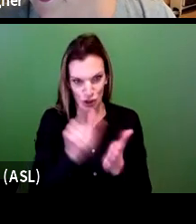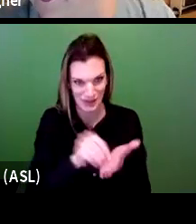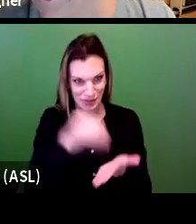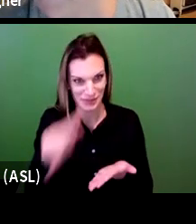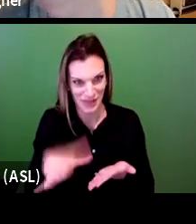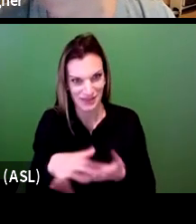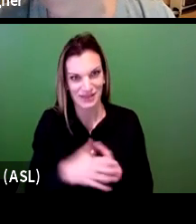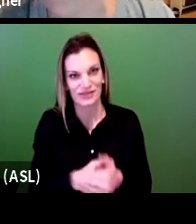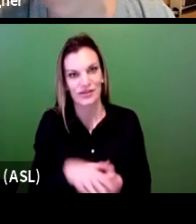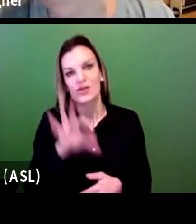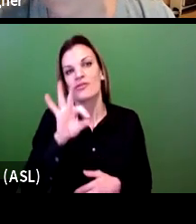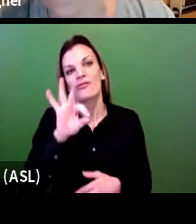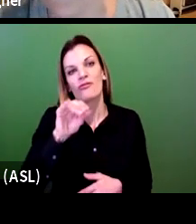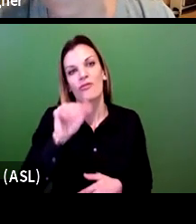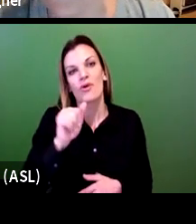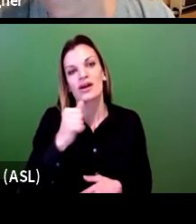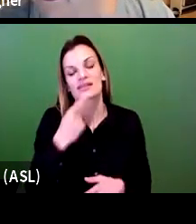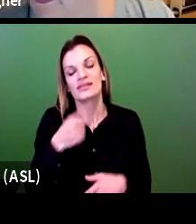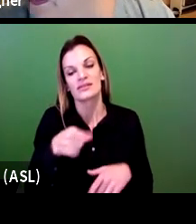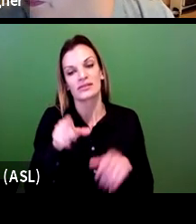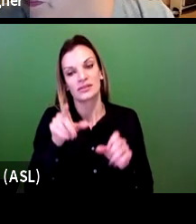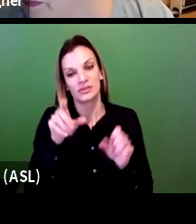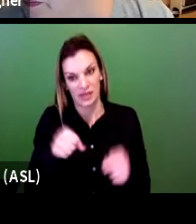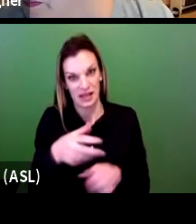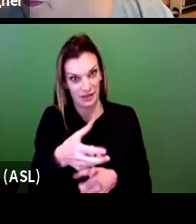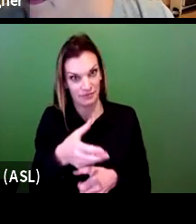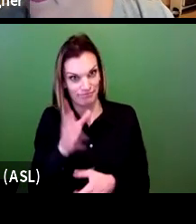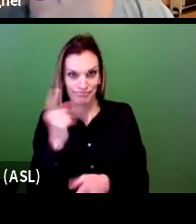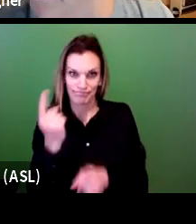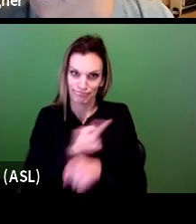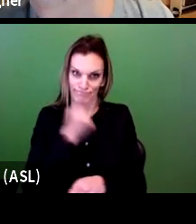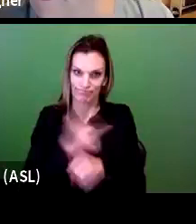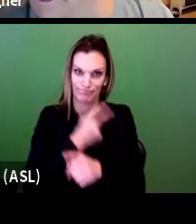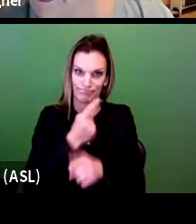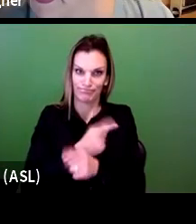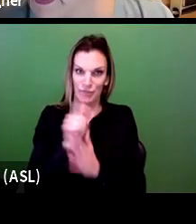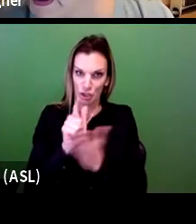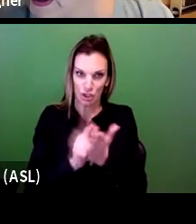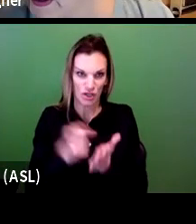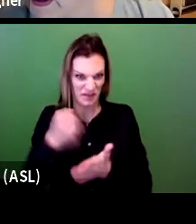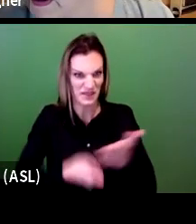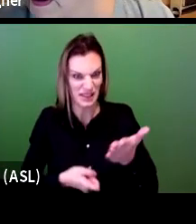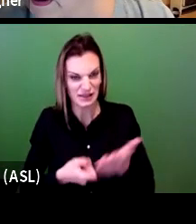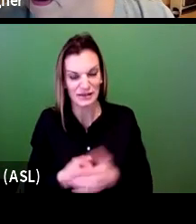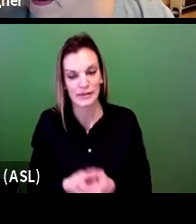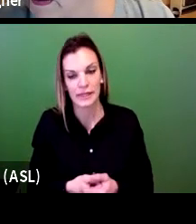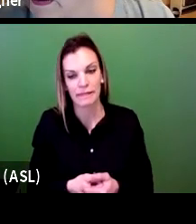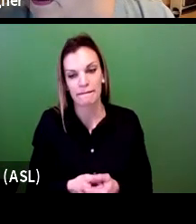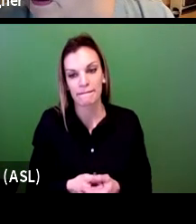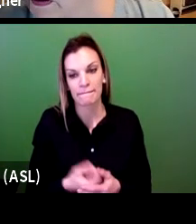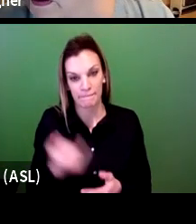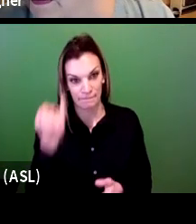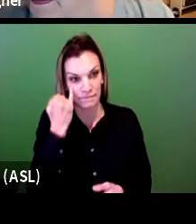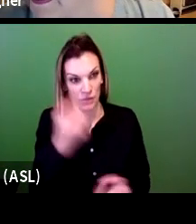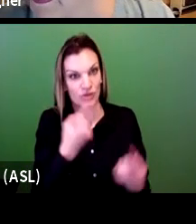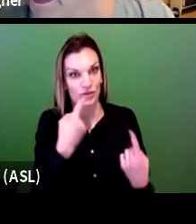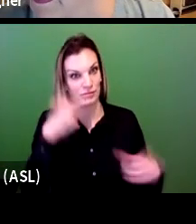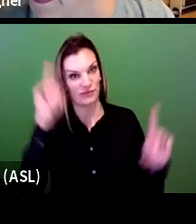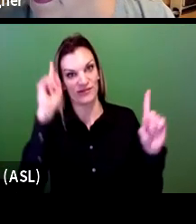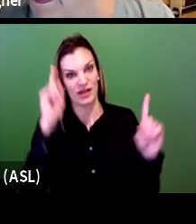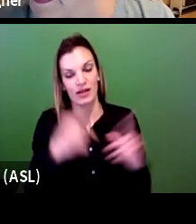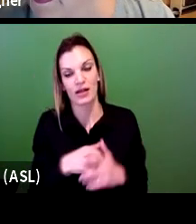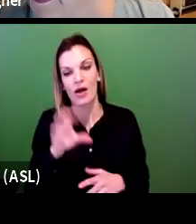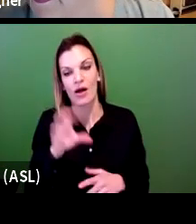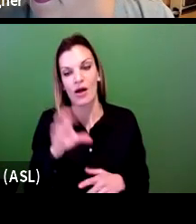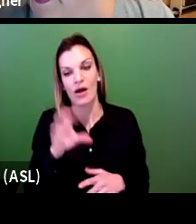FOIA says you're entitled to your reasonable attorney fees if you prevail in full, and possibly if you prevail in part, and almost as